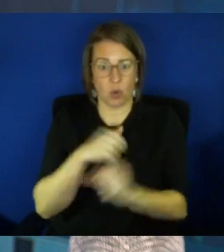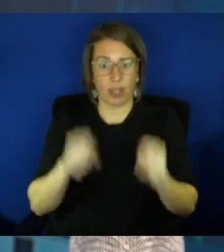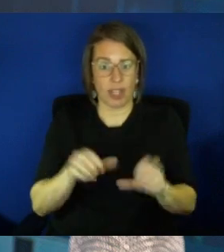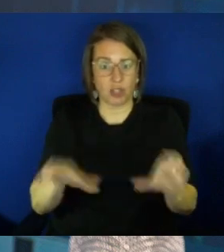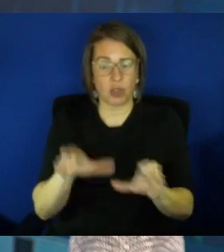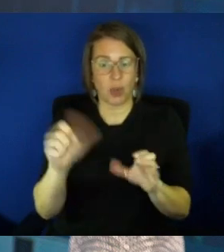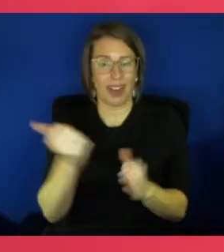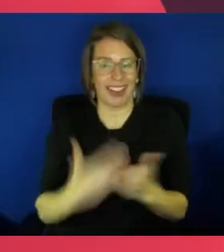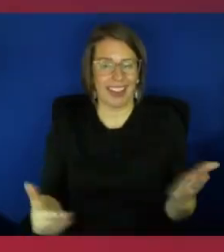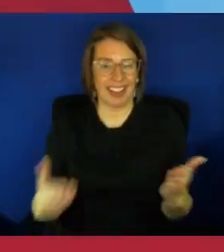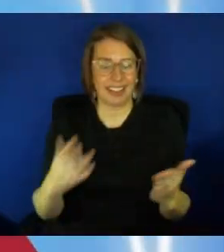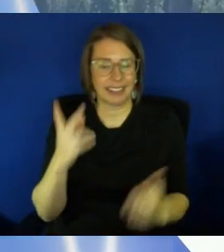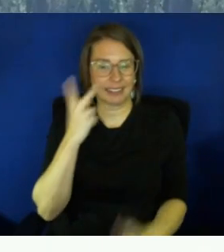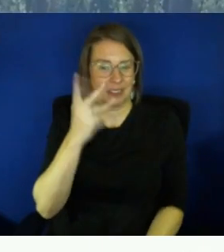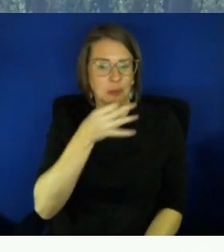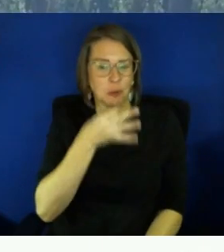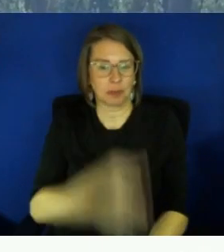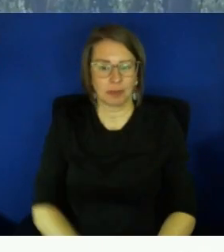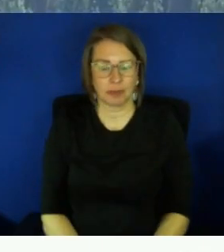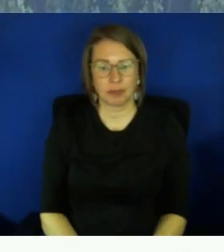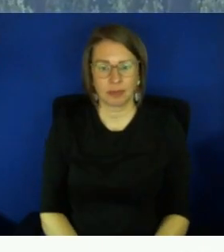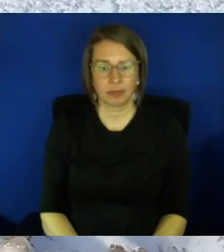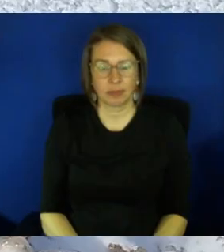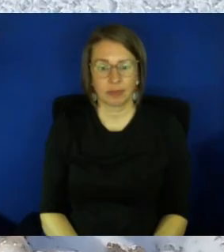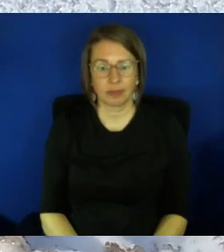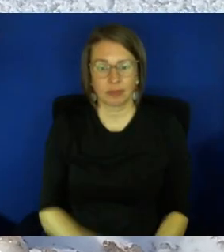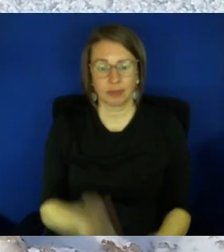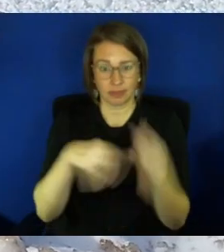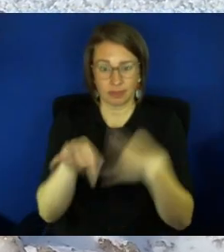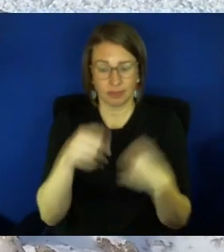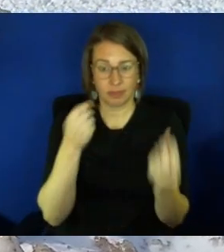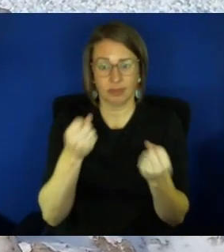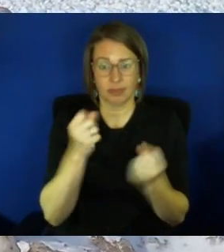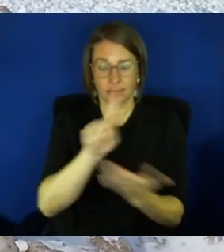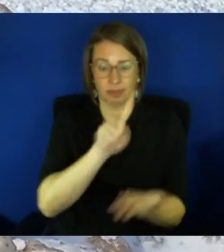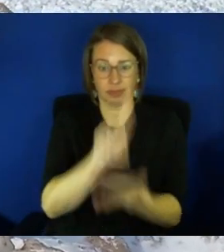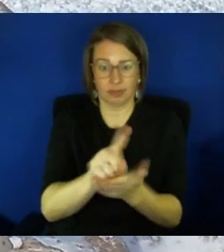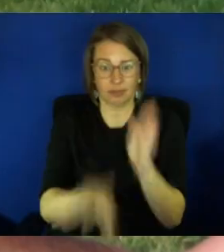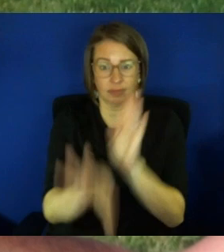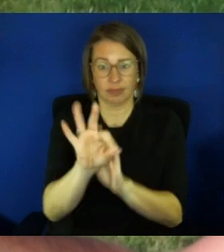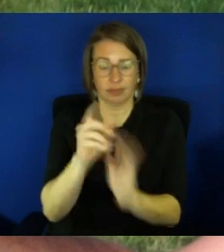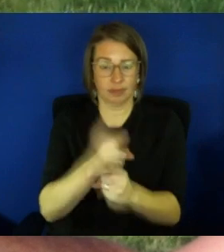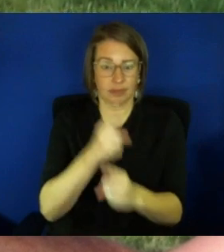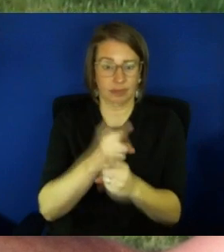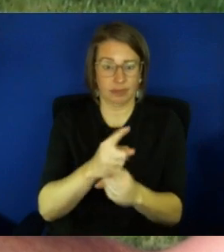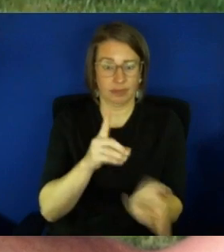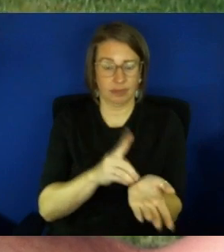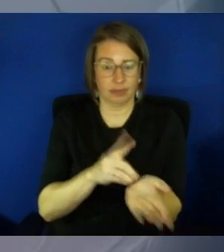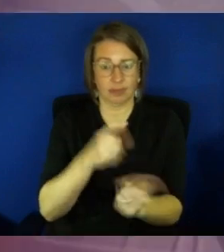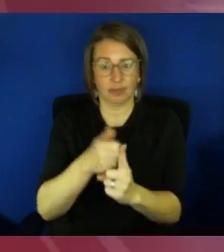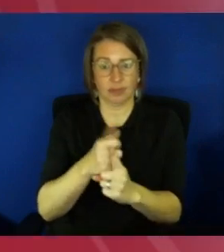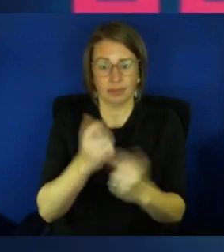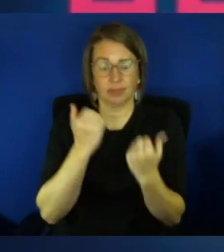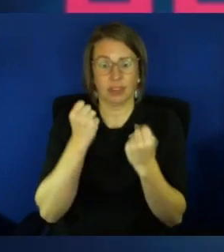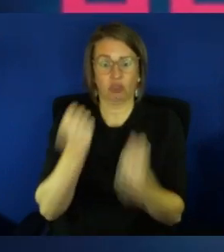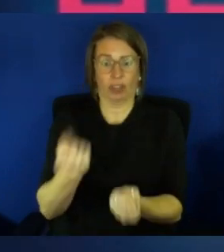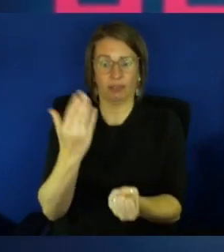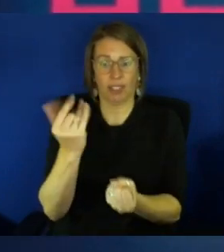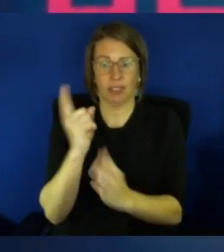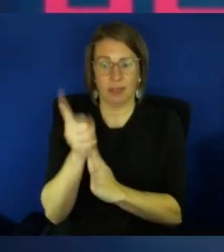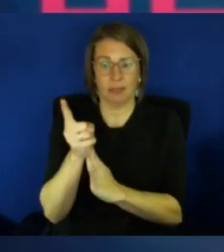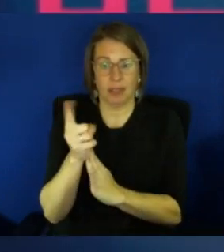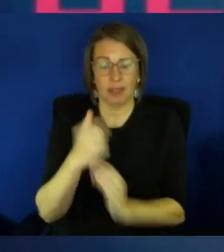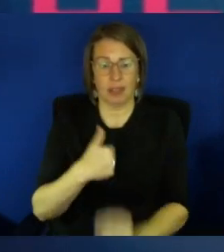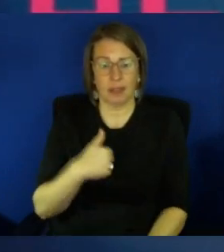We'll see you soon. Instead of driving hours to find the right doctor, Glenn Verdon only had to drive 15 minutes. I'm